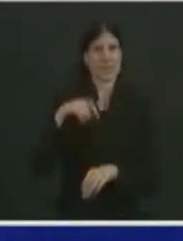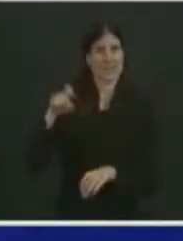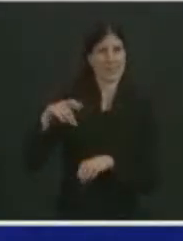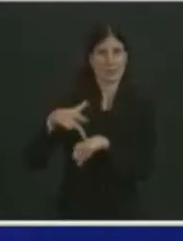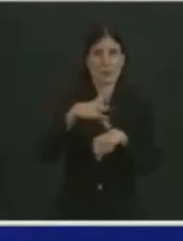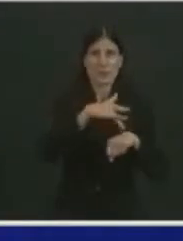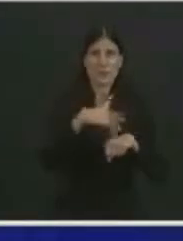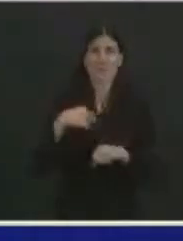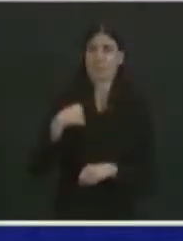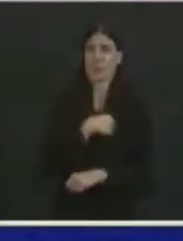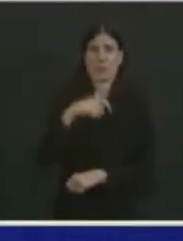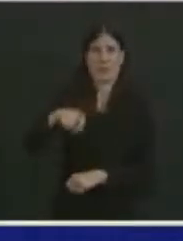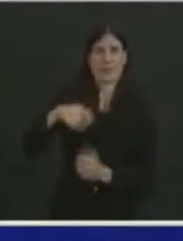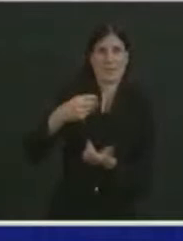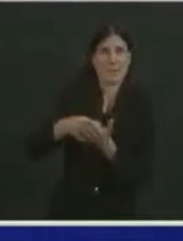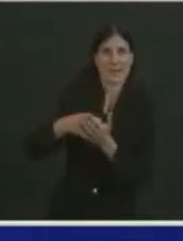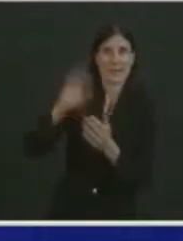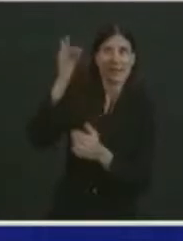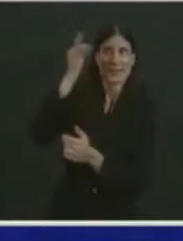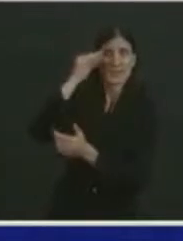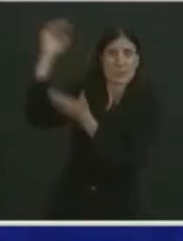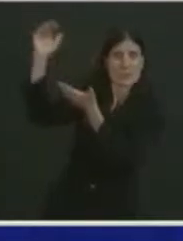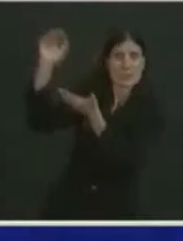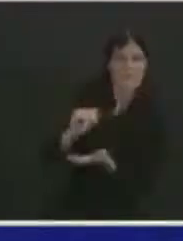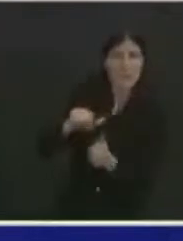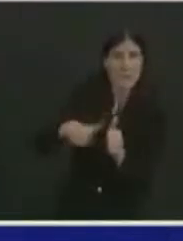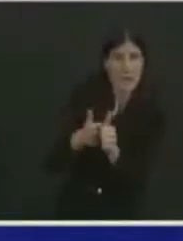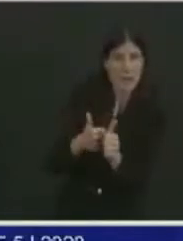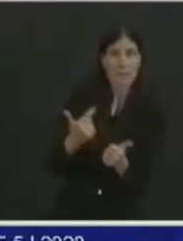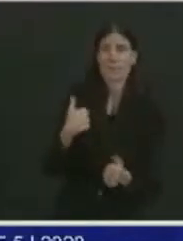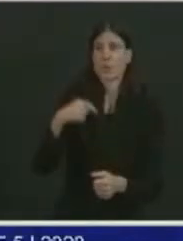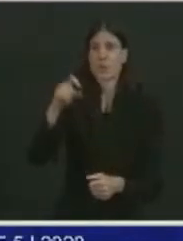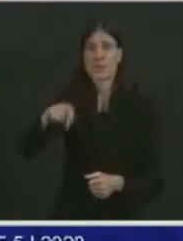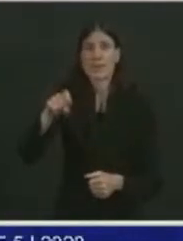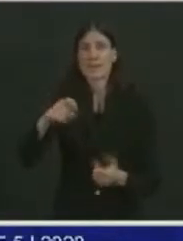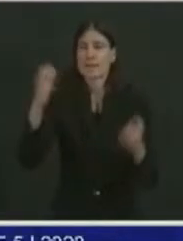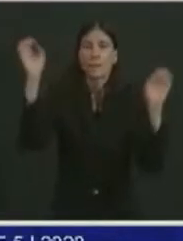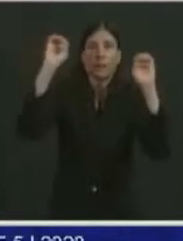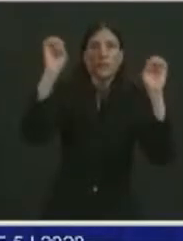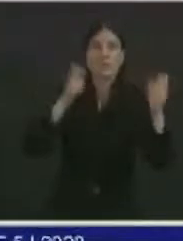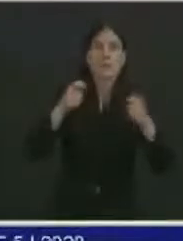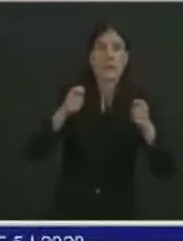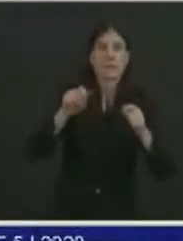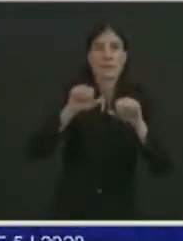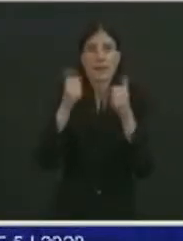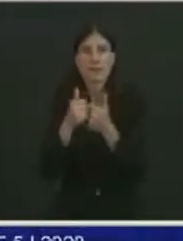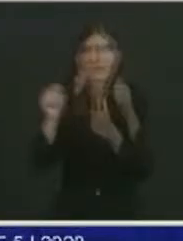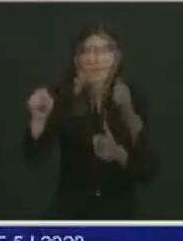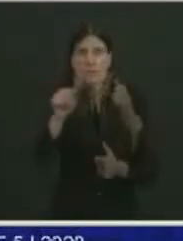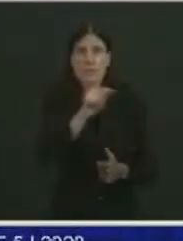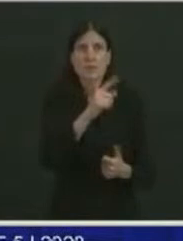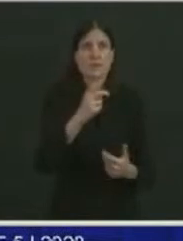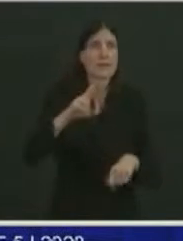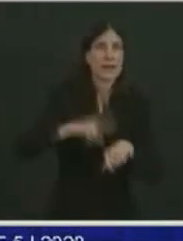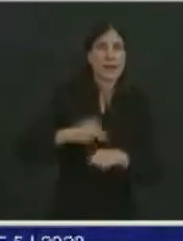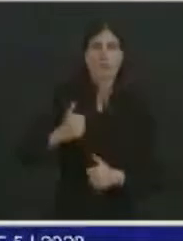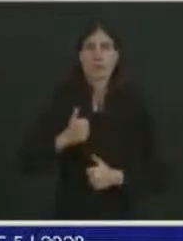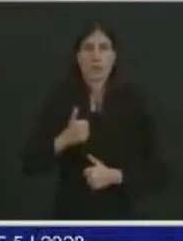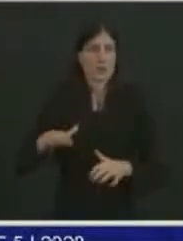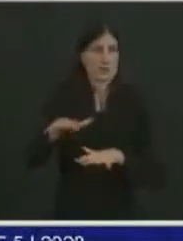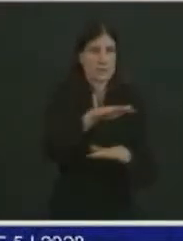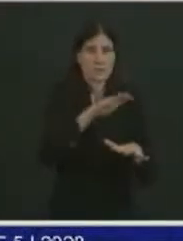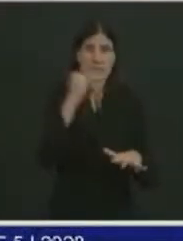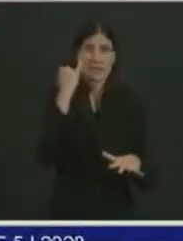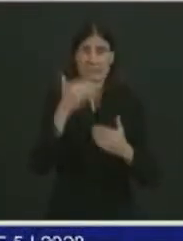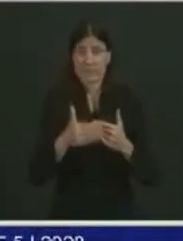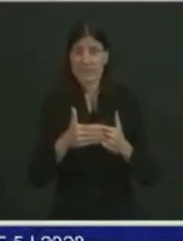funds, we're still having to move on a dime to address certain issues. You know, as long as we're not